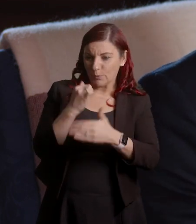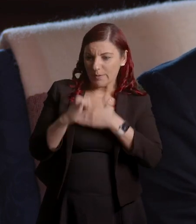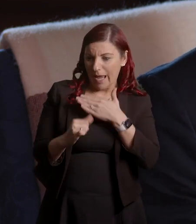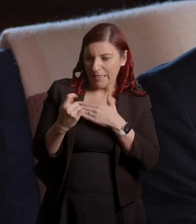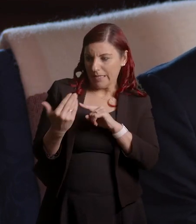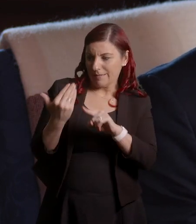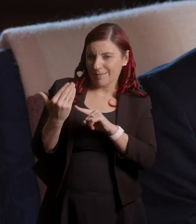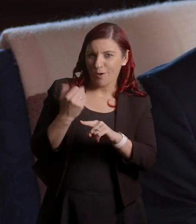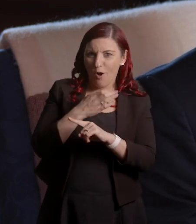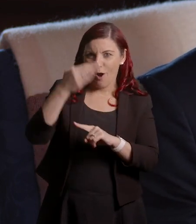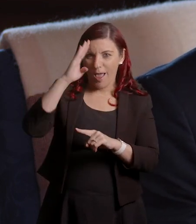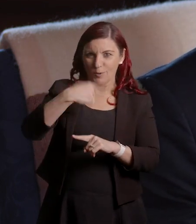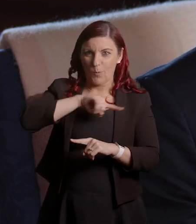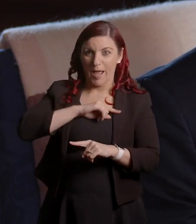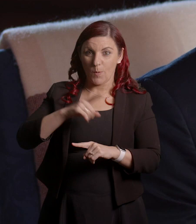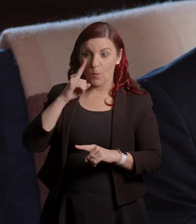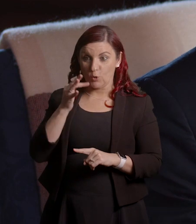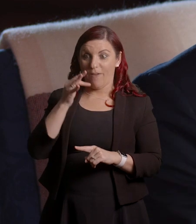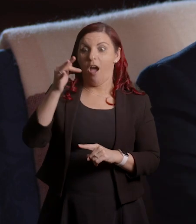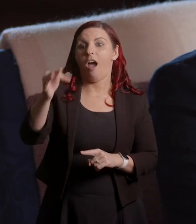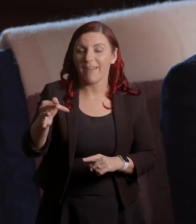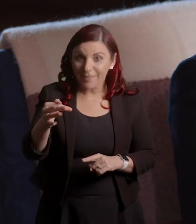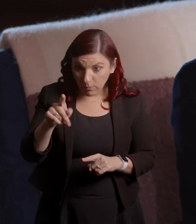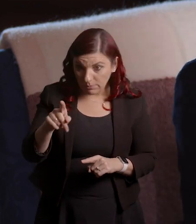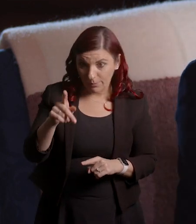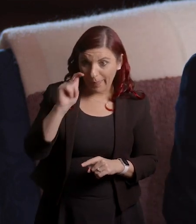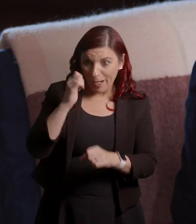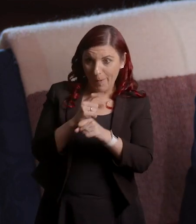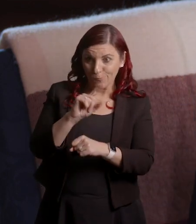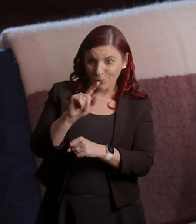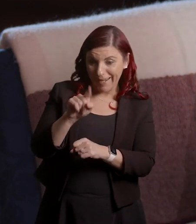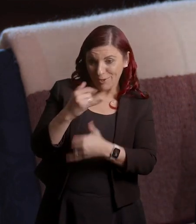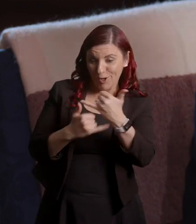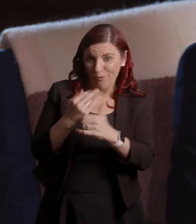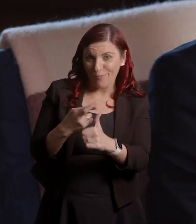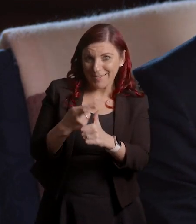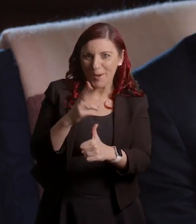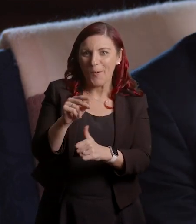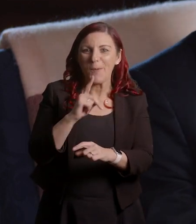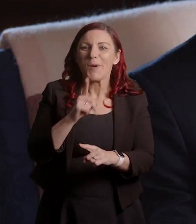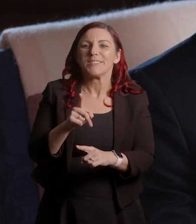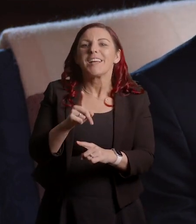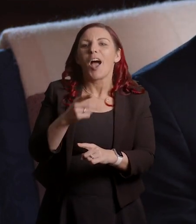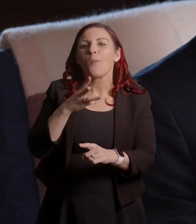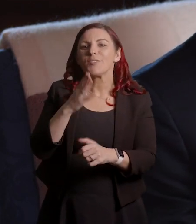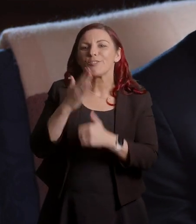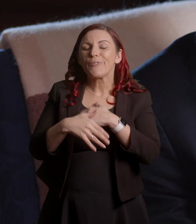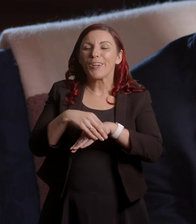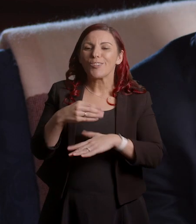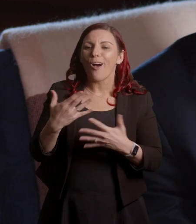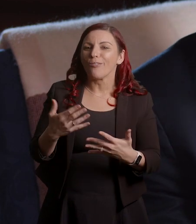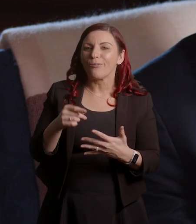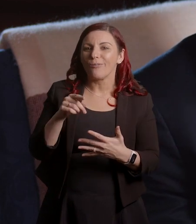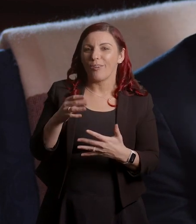only been a couple of days since the All-Ireland win. I don't want to look too far ahead already, looking at 2021 already, but I'm going to finish